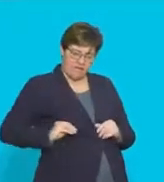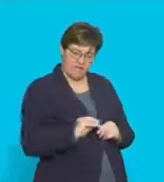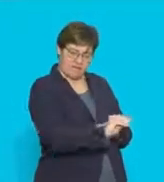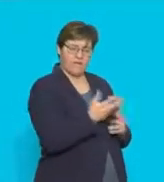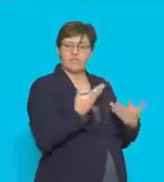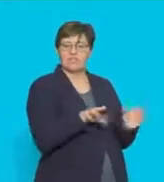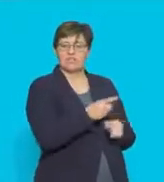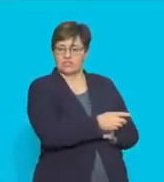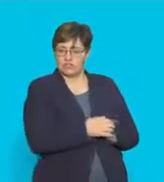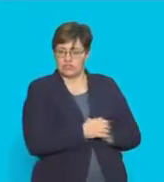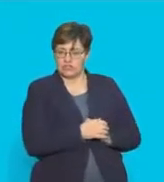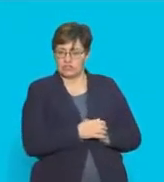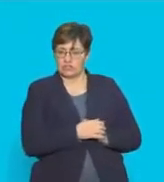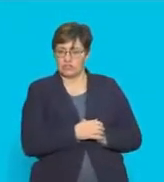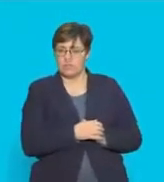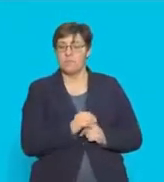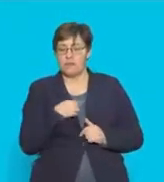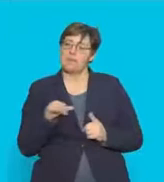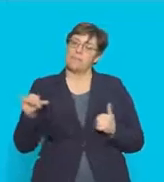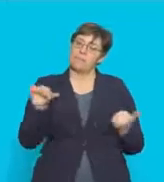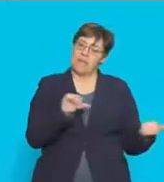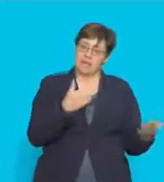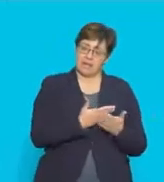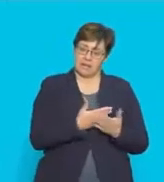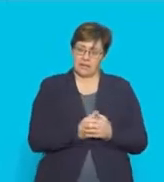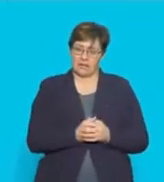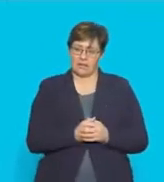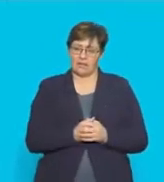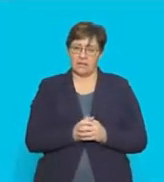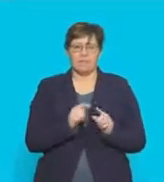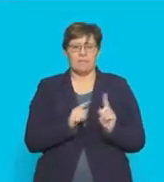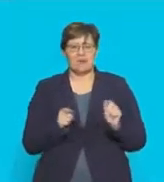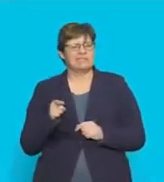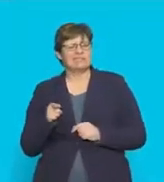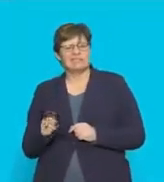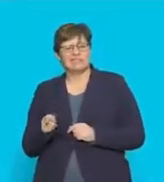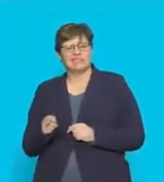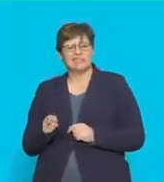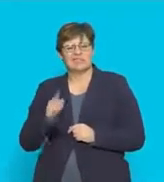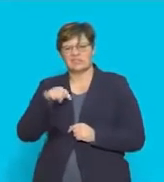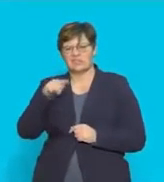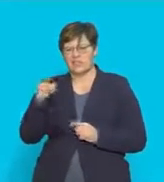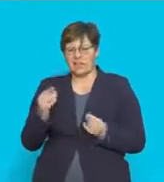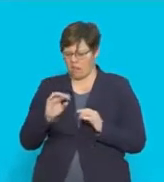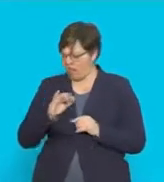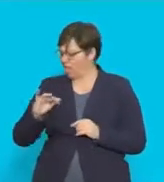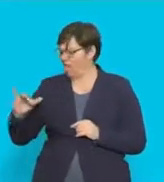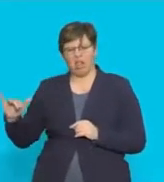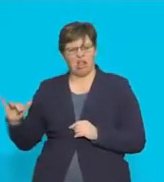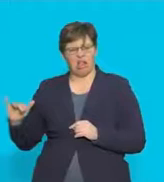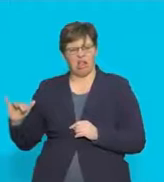before, right? So I can always go back there. But what about these ones that are not giving me numbers that I've